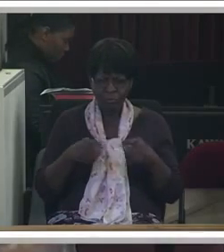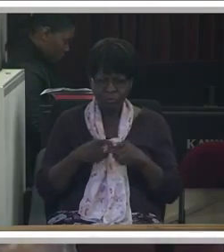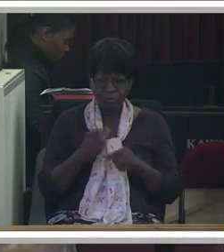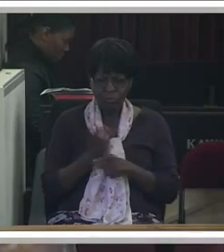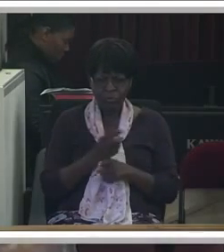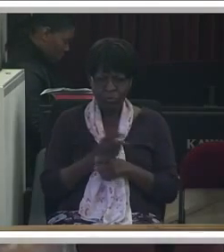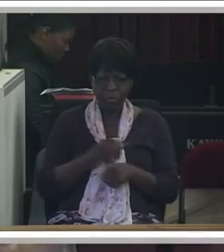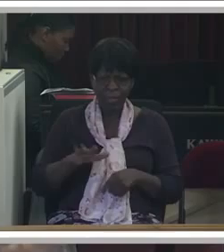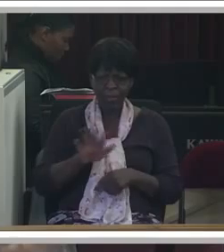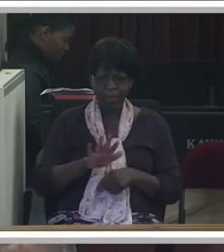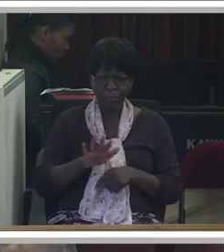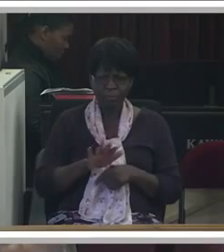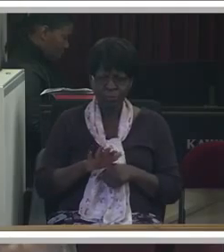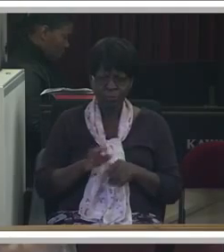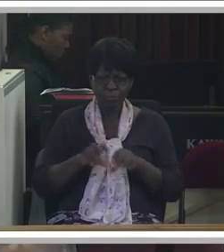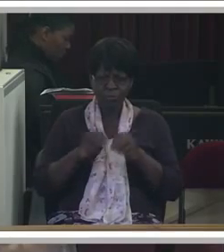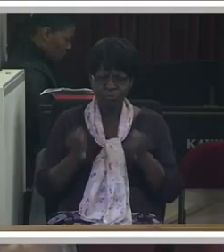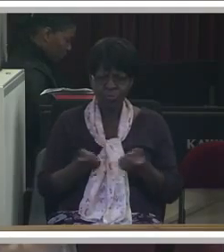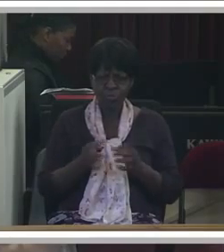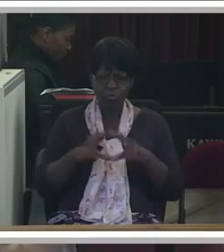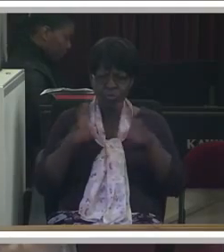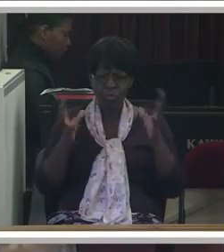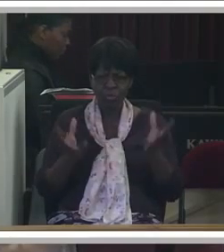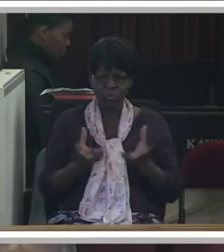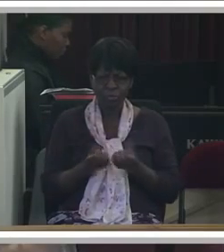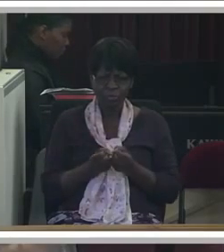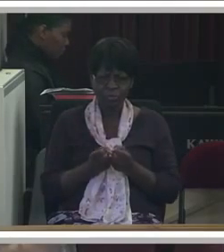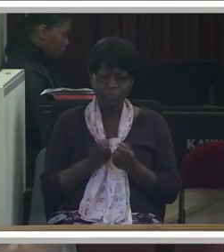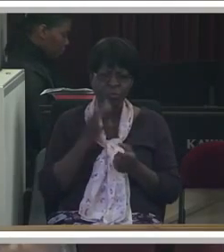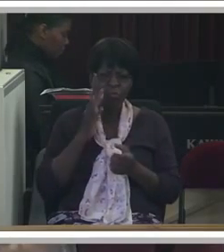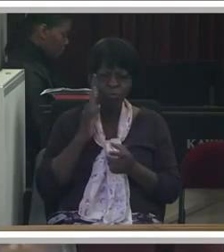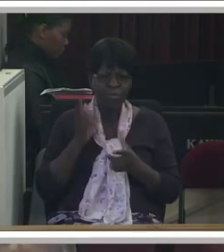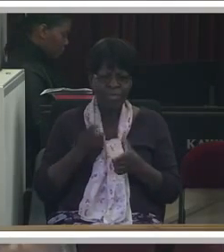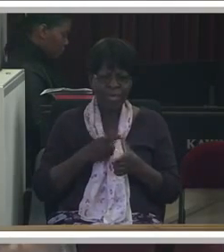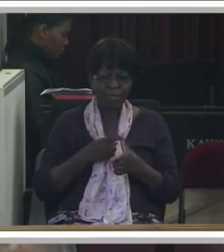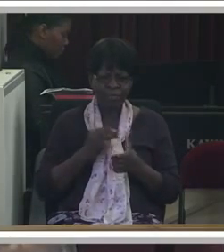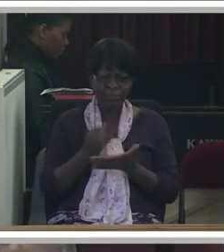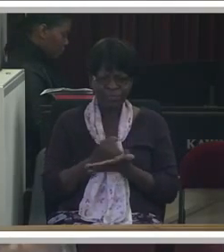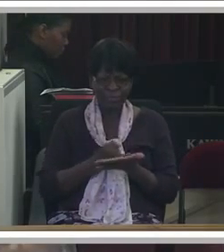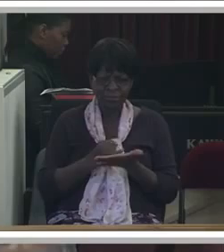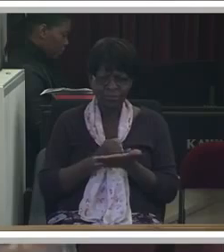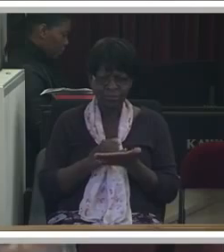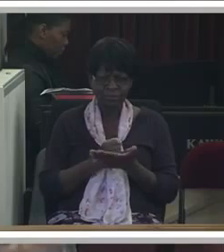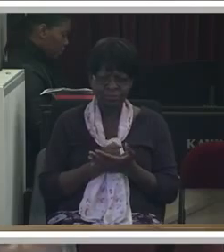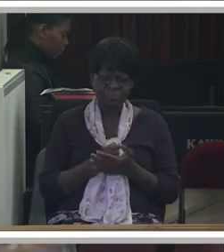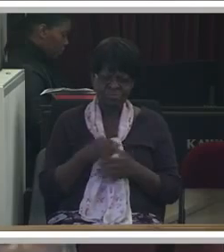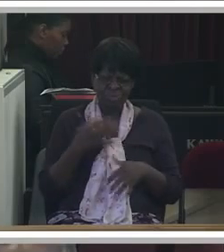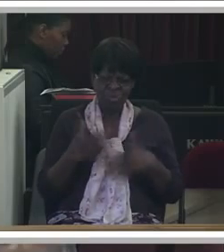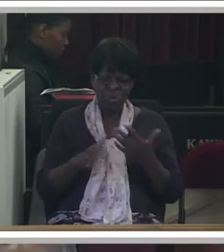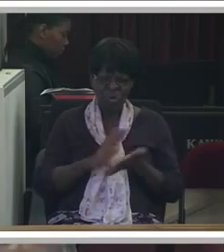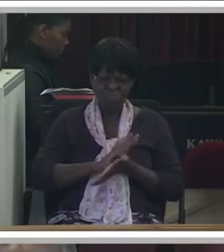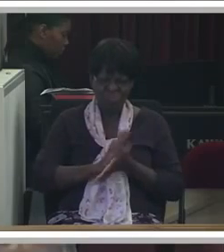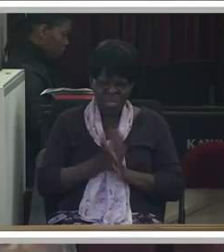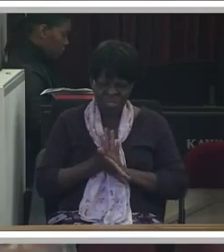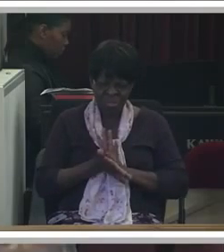sinned, the world is broken, messed up. It's not what God wanted,